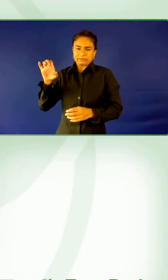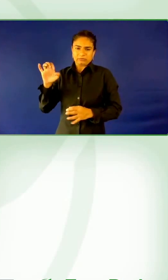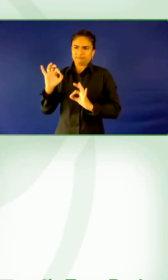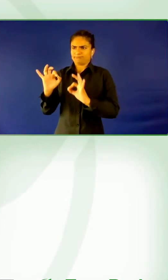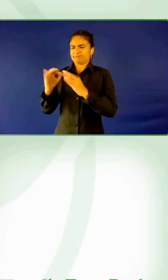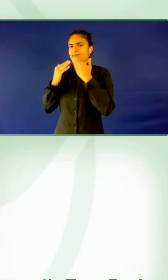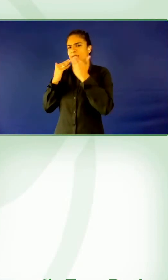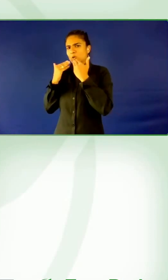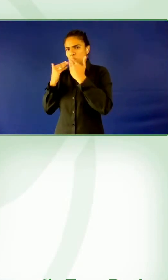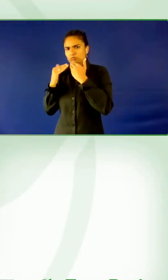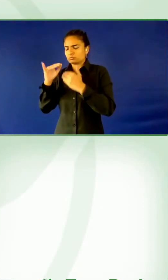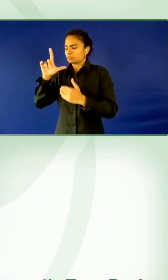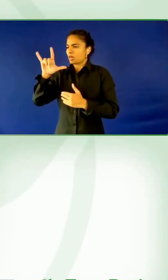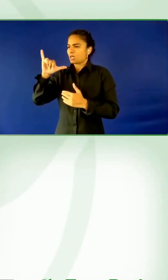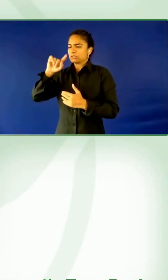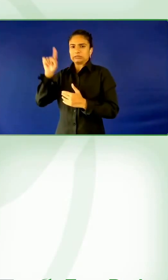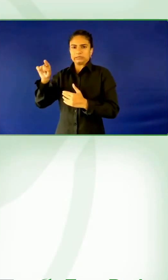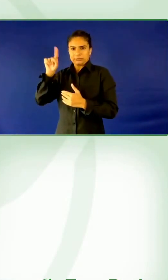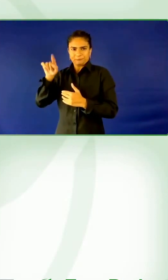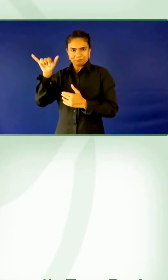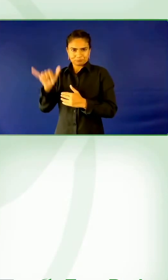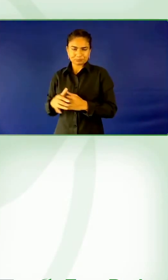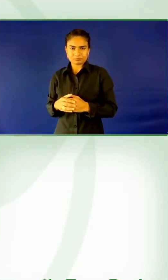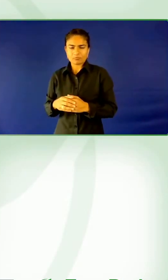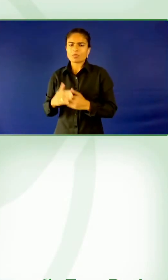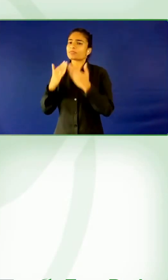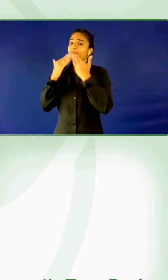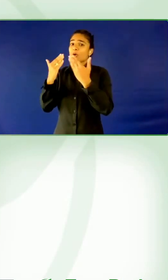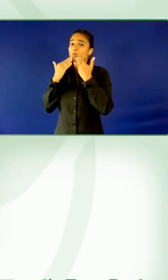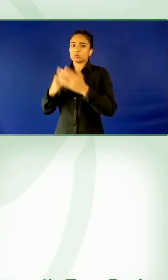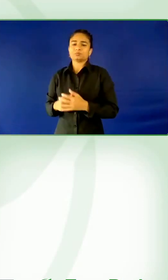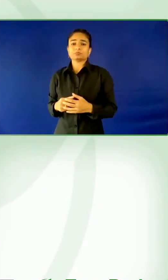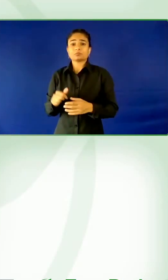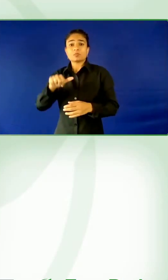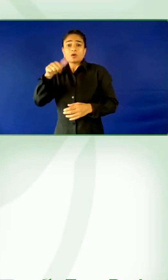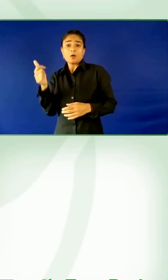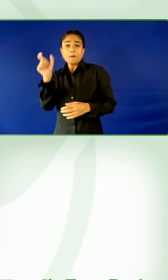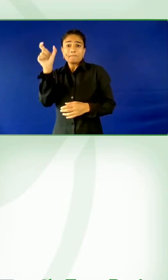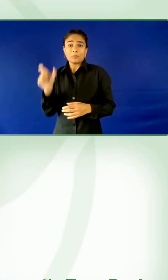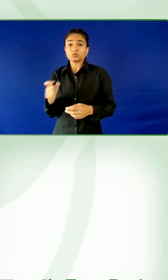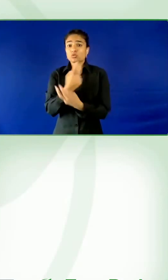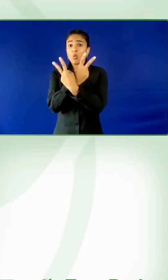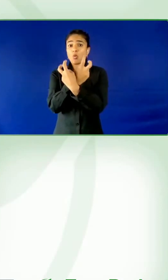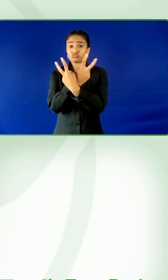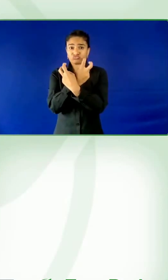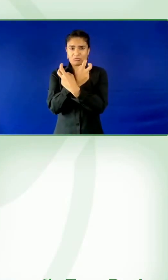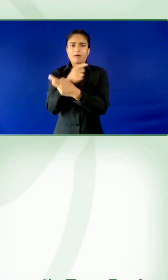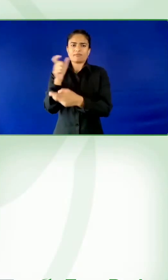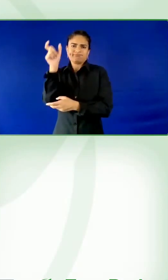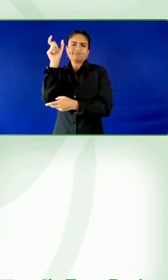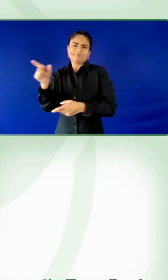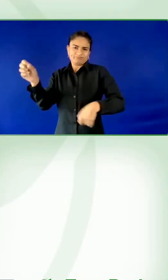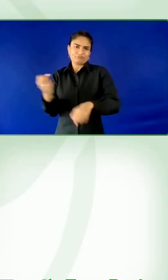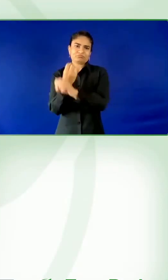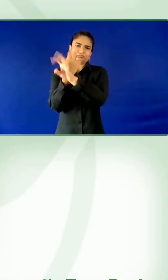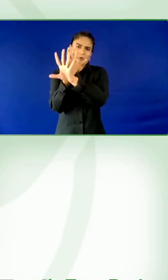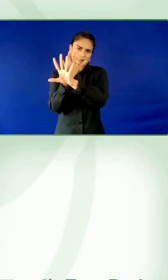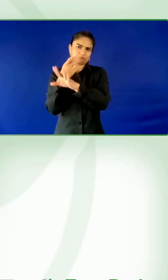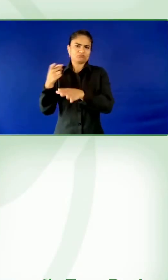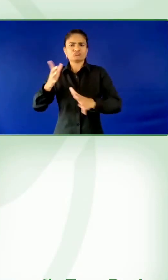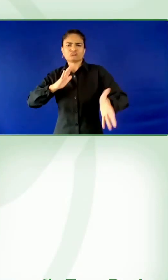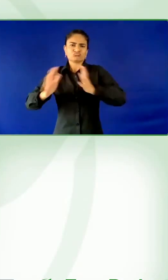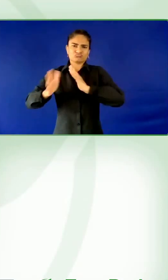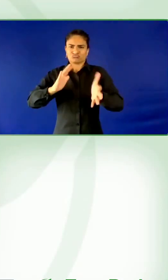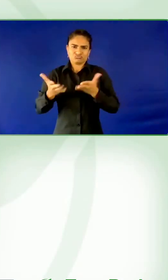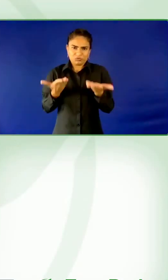us today Nadine Dlouhy, and she is from Equalizent. And Nadine, if you'd